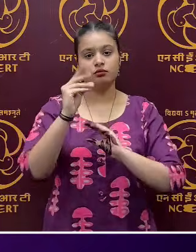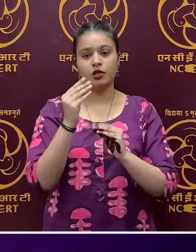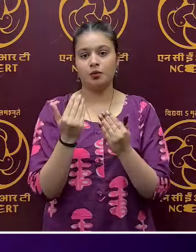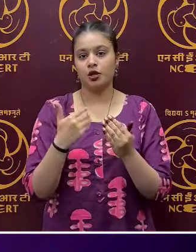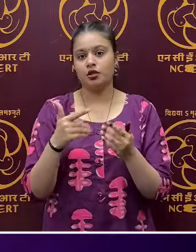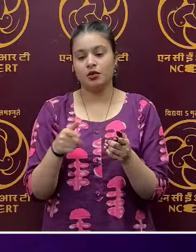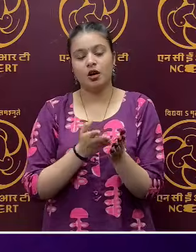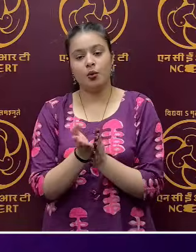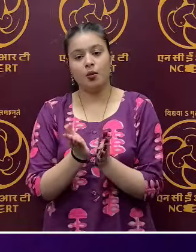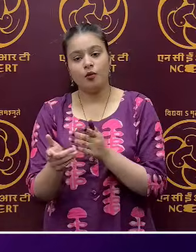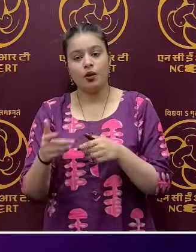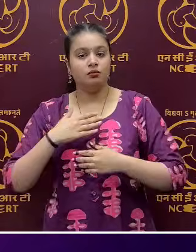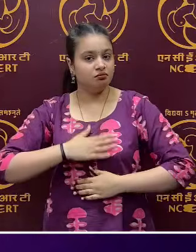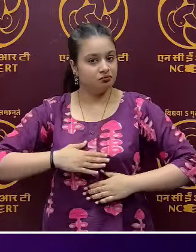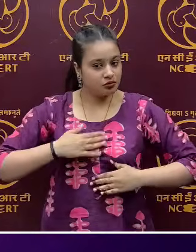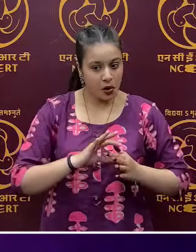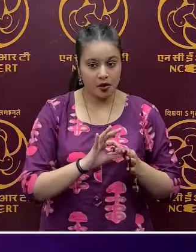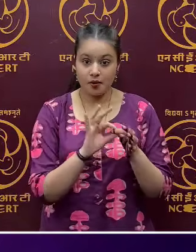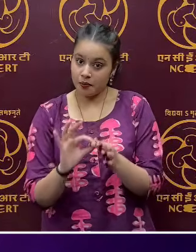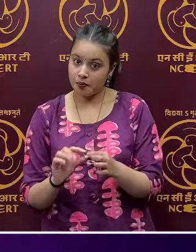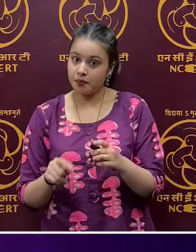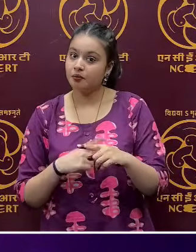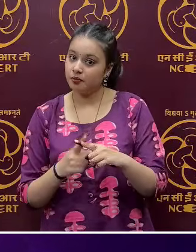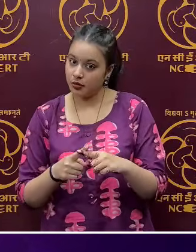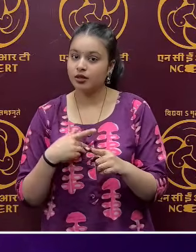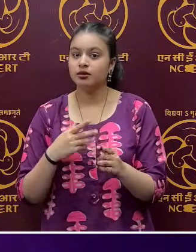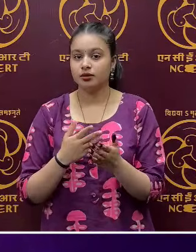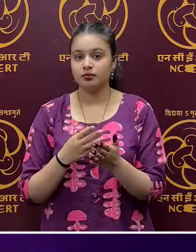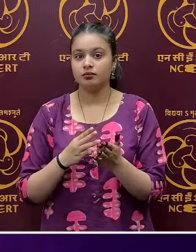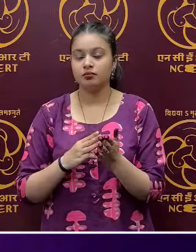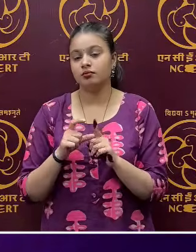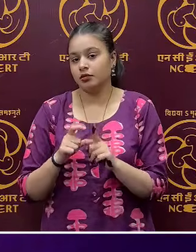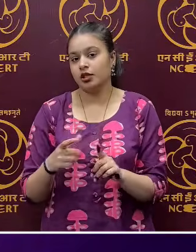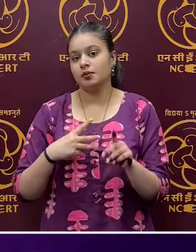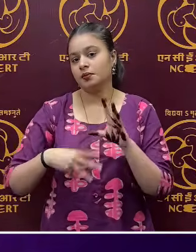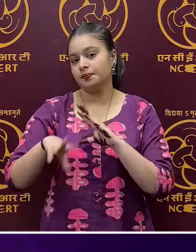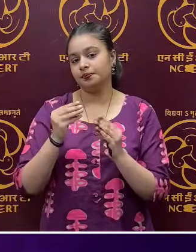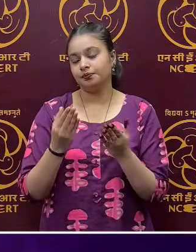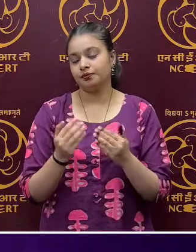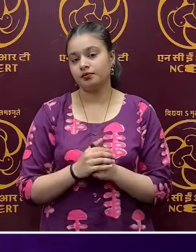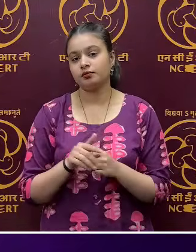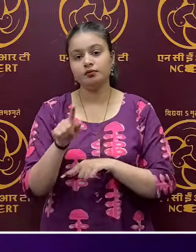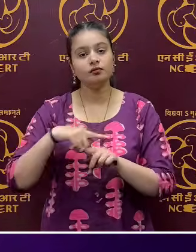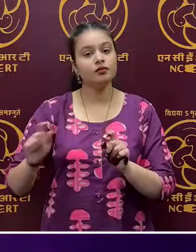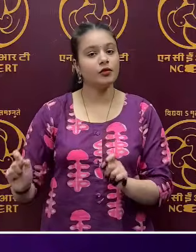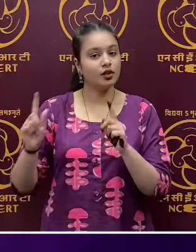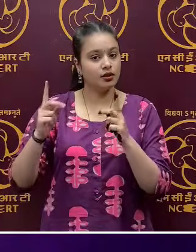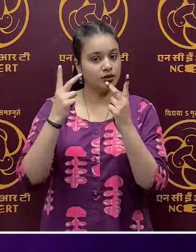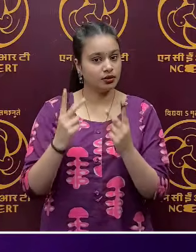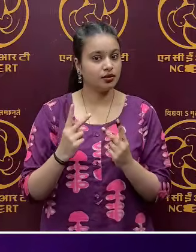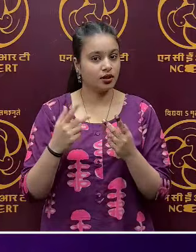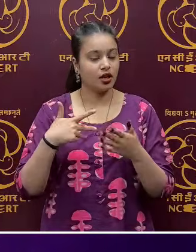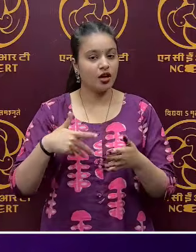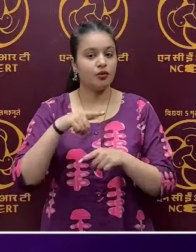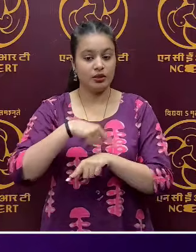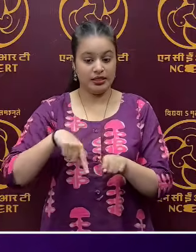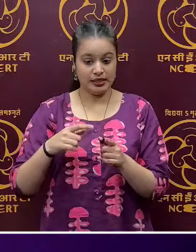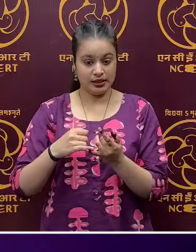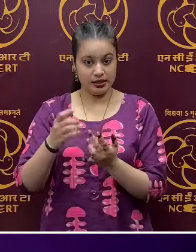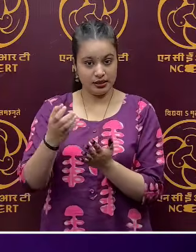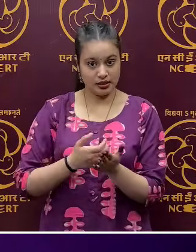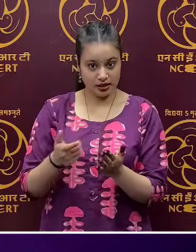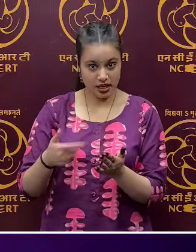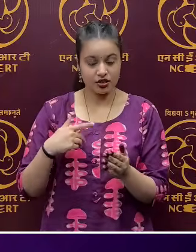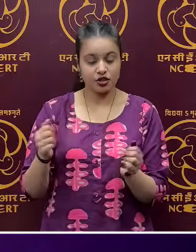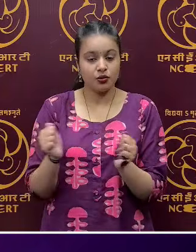and that too in a very joyful and hands-on manner. So, as you can see on the screen right now, we are trying to make this session